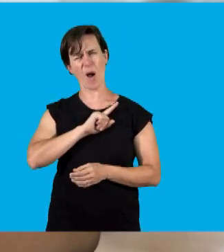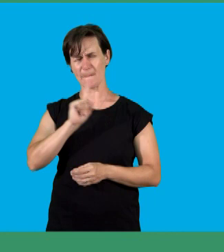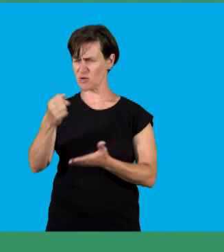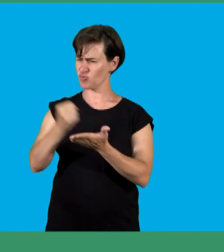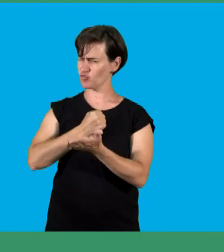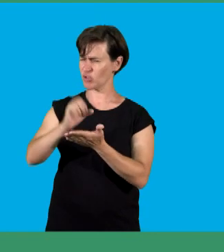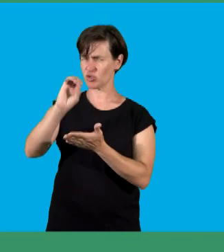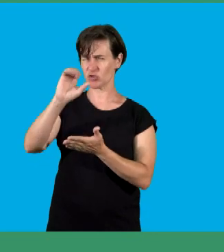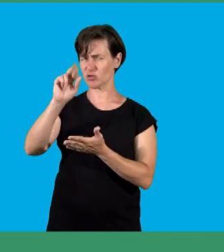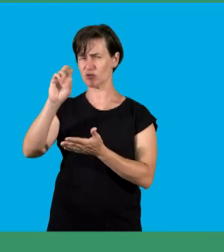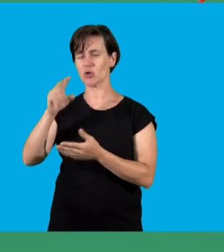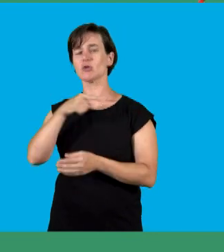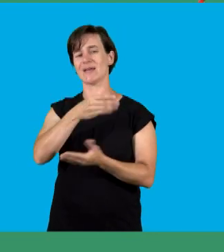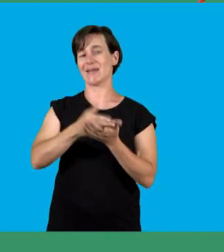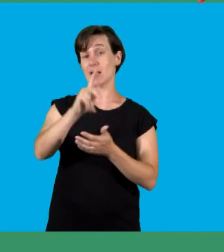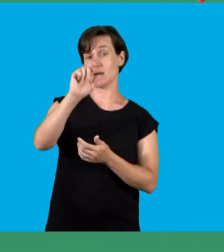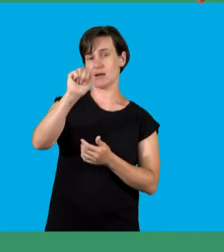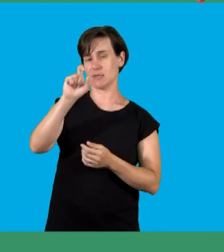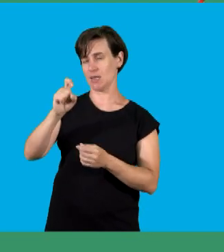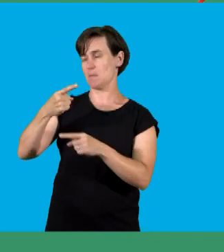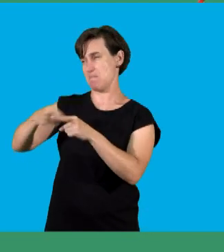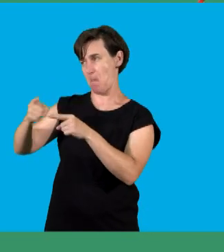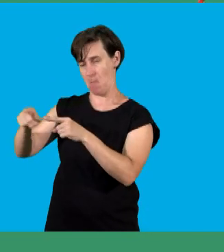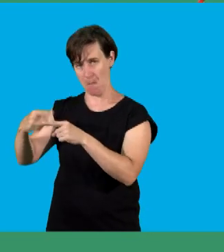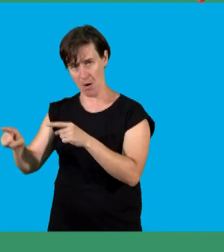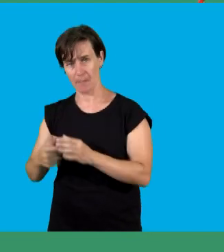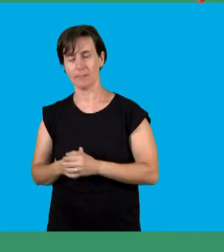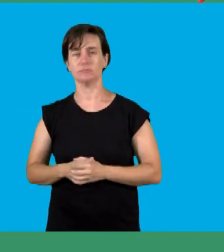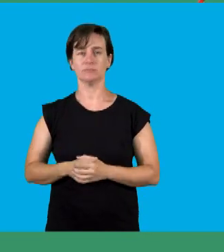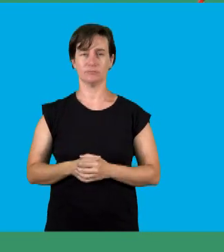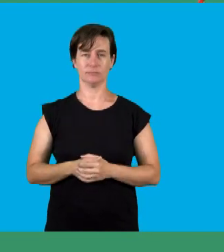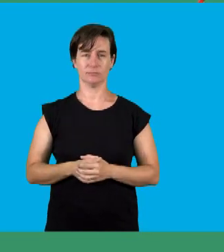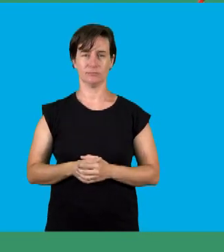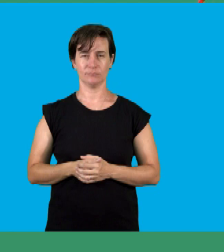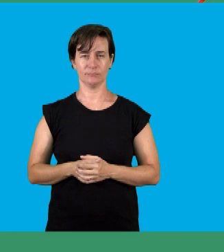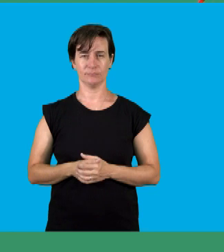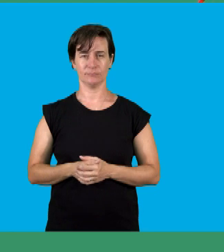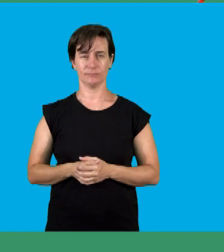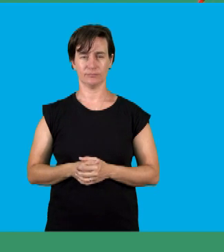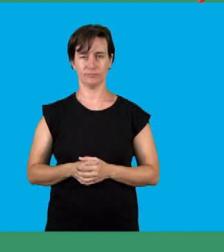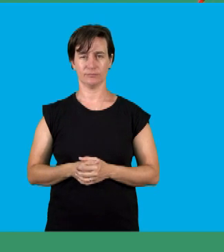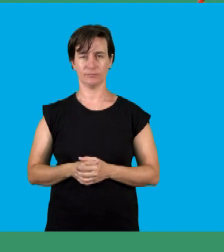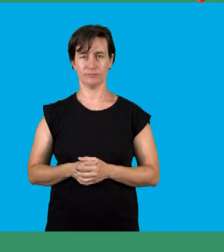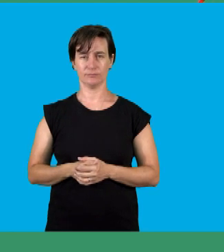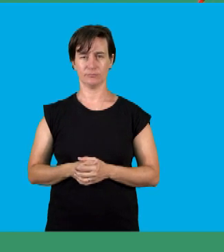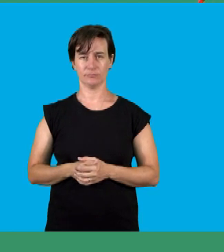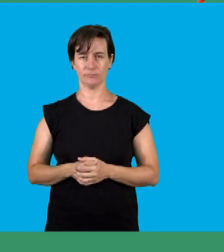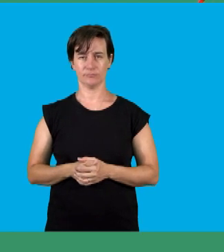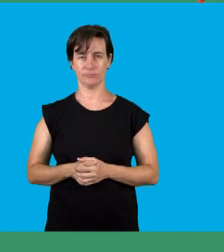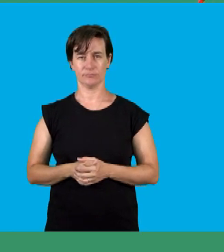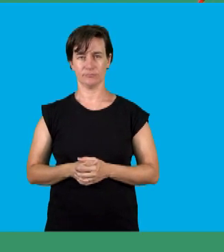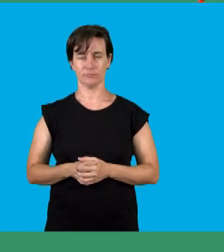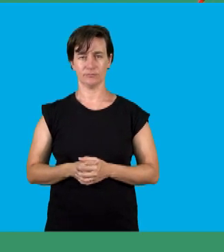they are able to do what? To pay taxes. So that's the reason they have to register with South African